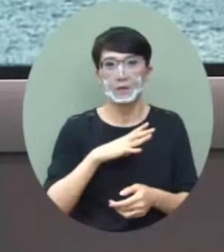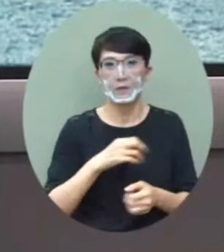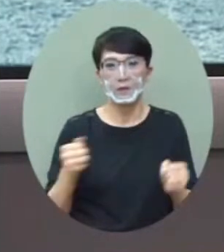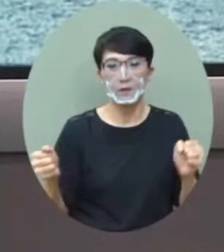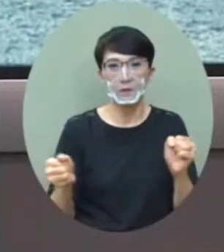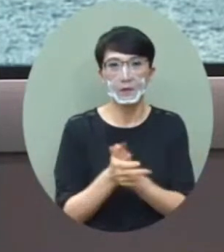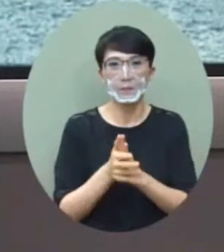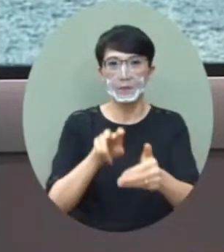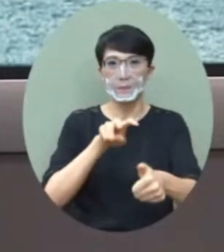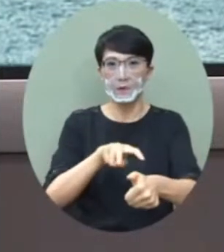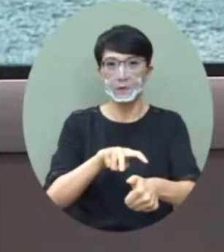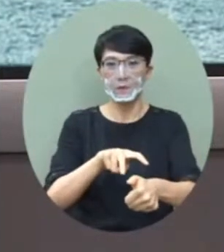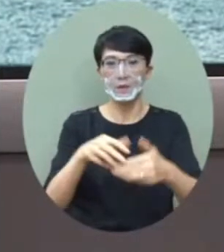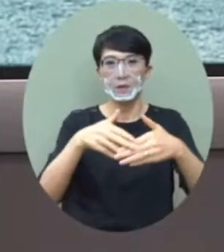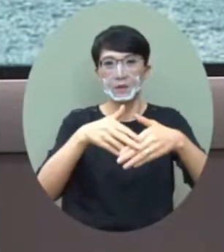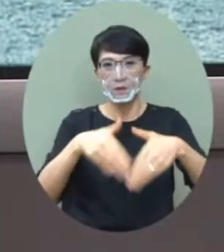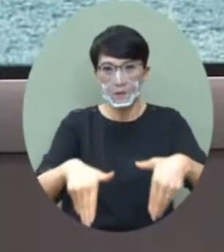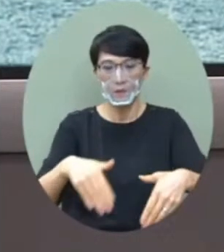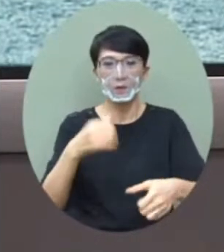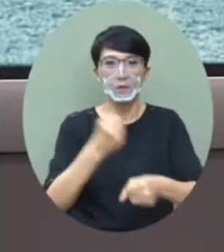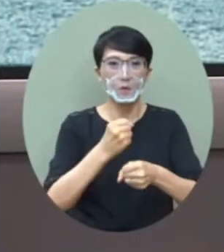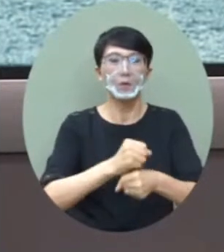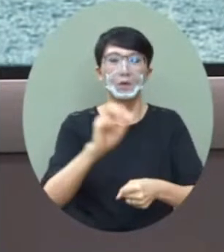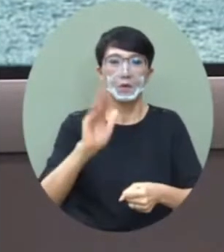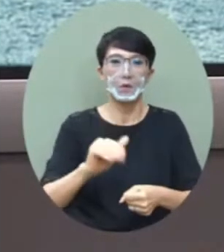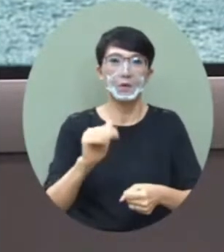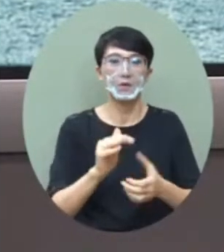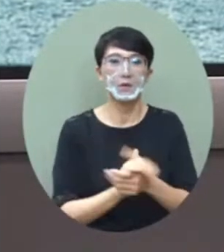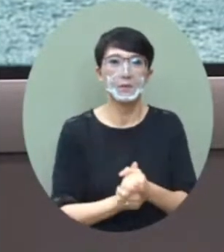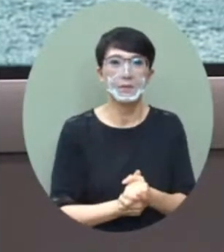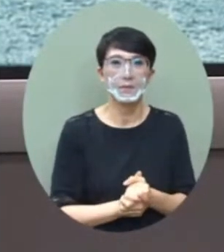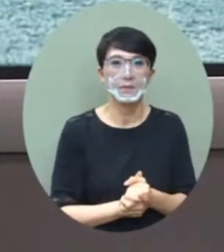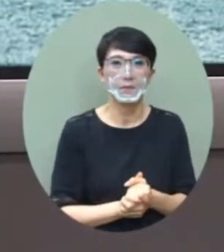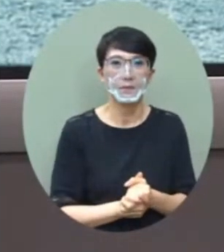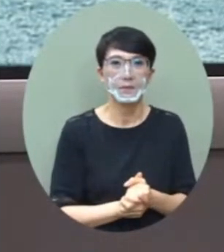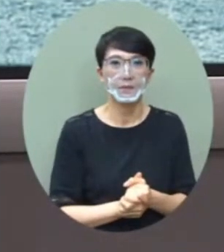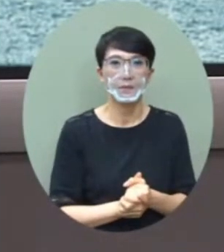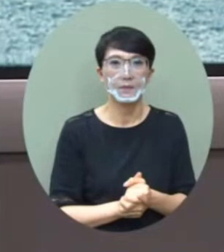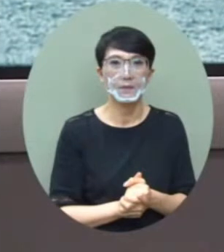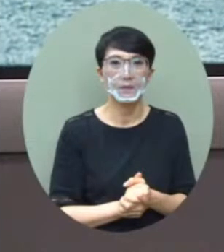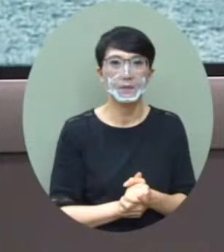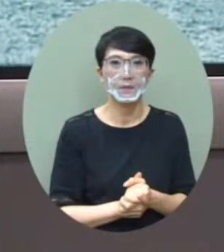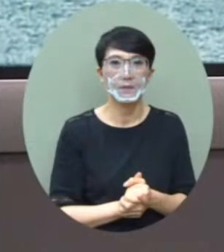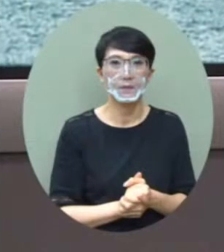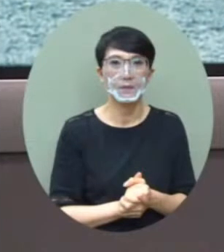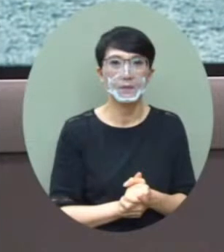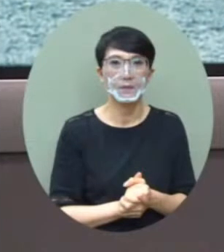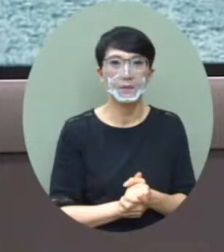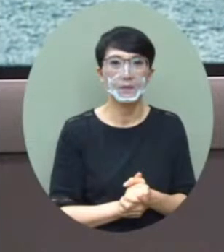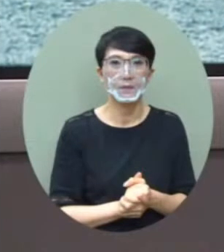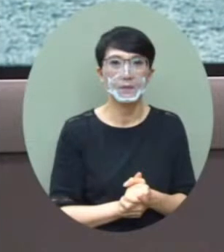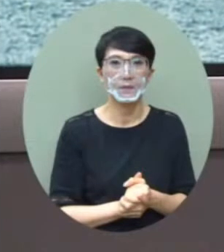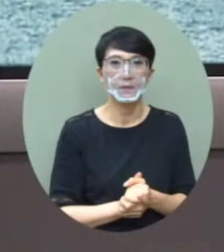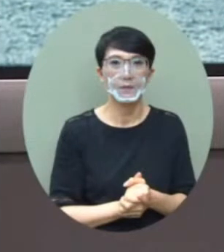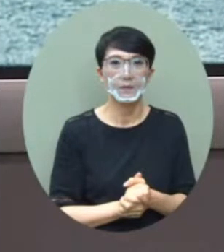positive cases. Then it's possible to strengthen infection control